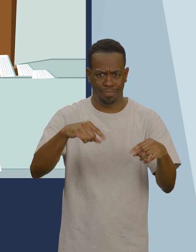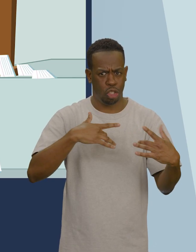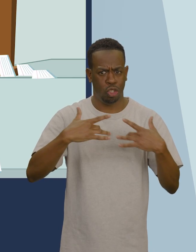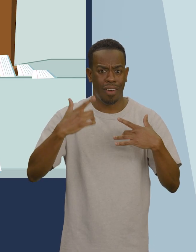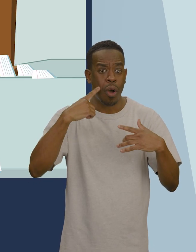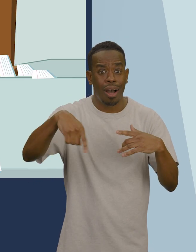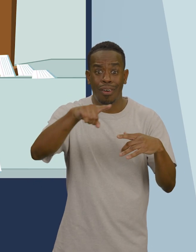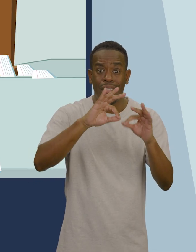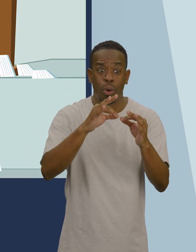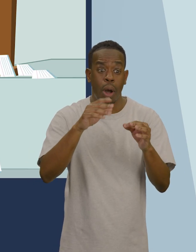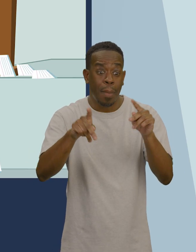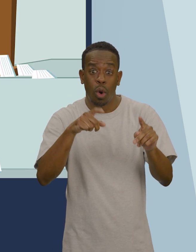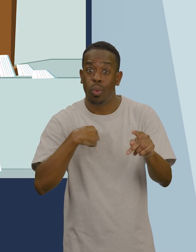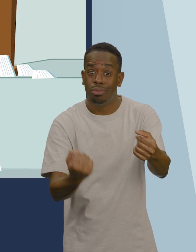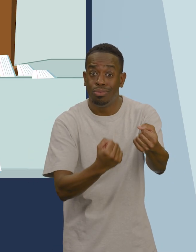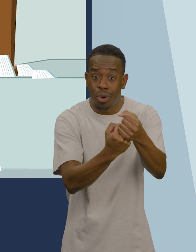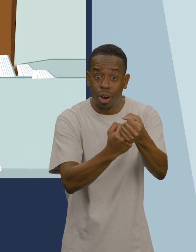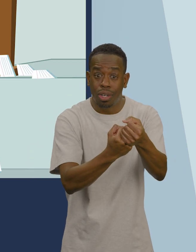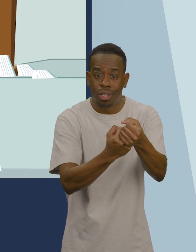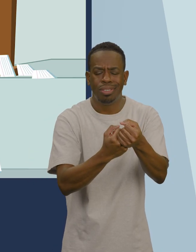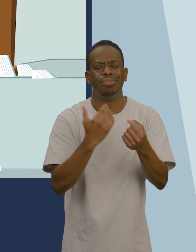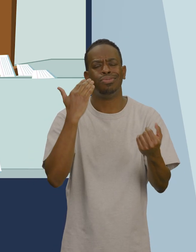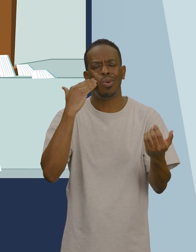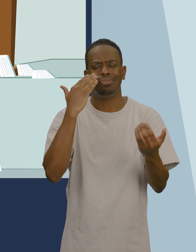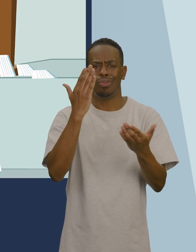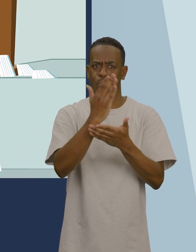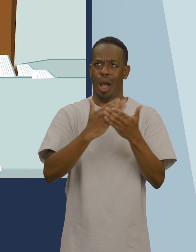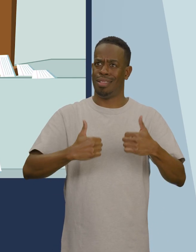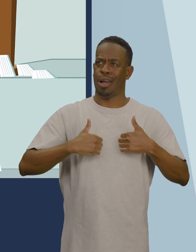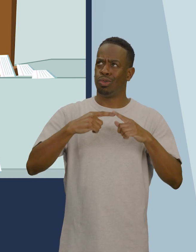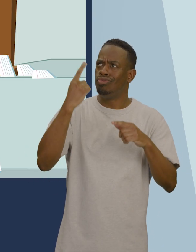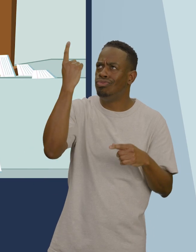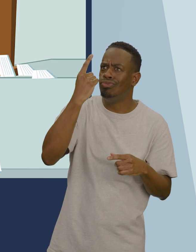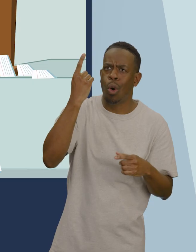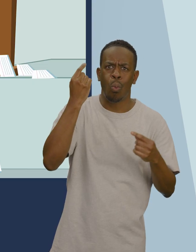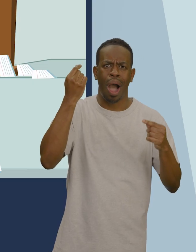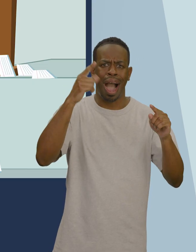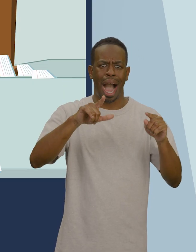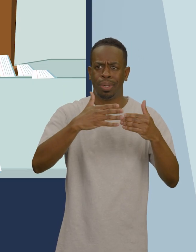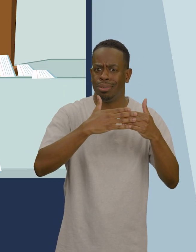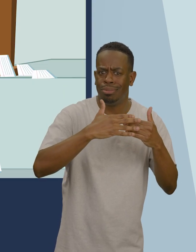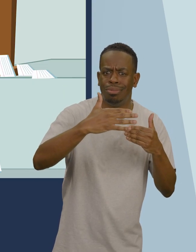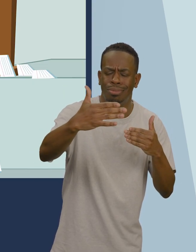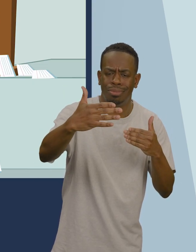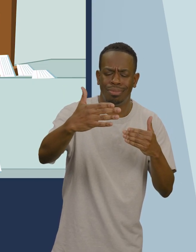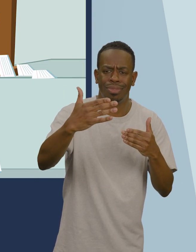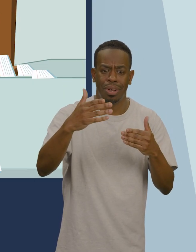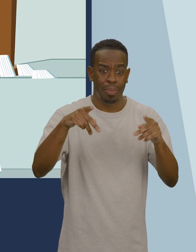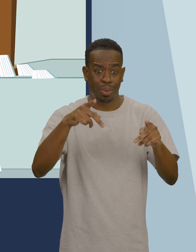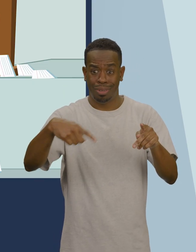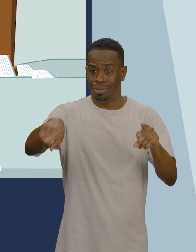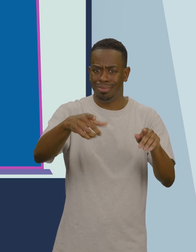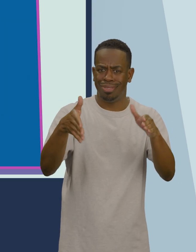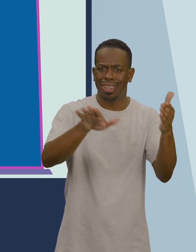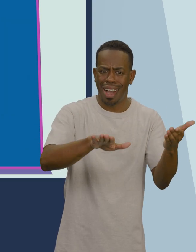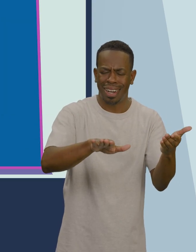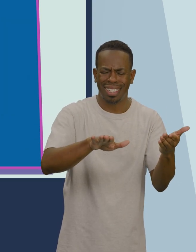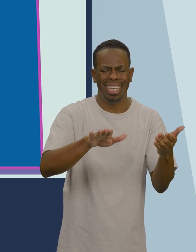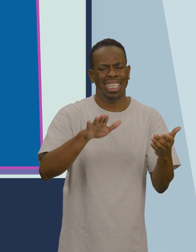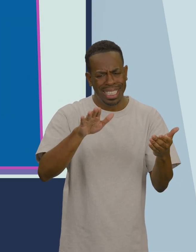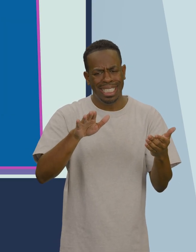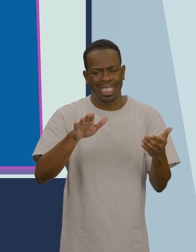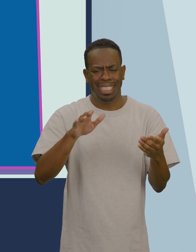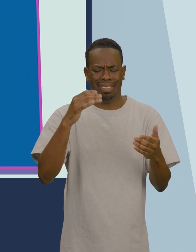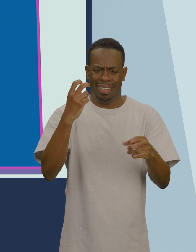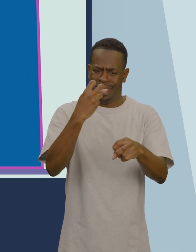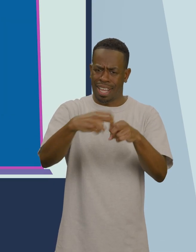from families and the people we support. It's part of life to wonder what happens when those we love are no longer there. We understand